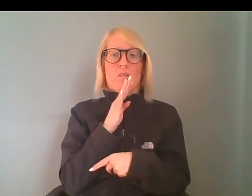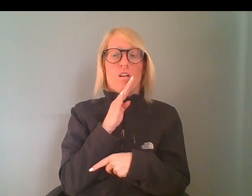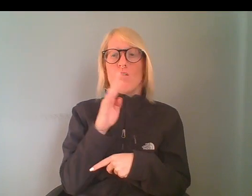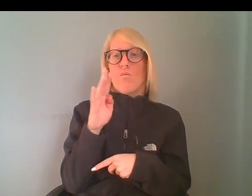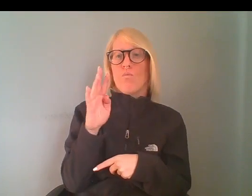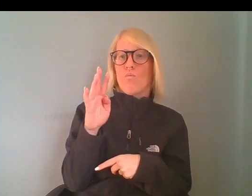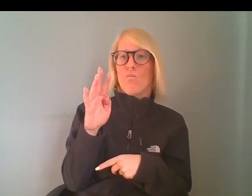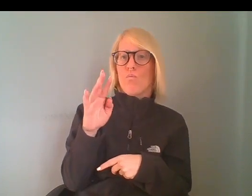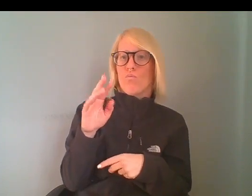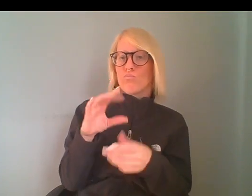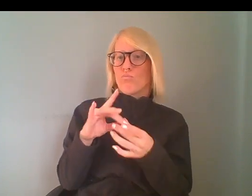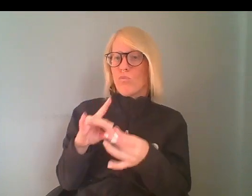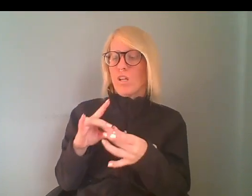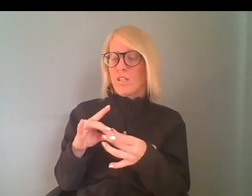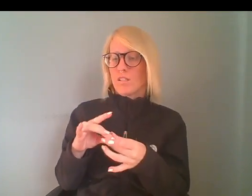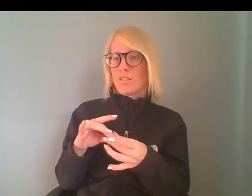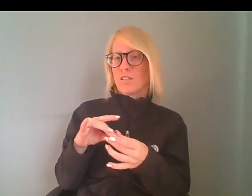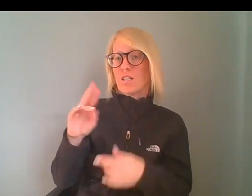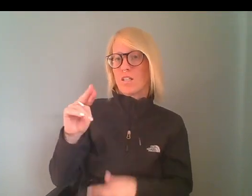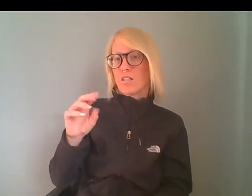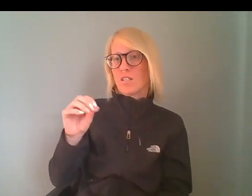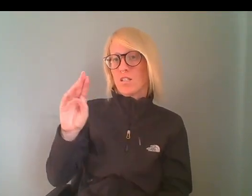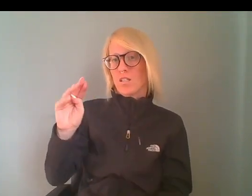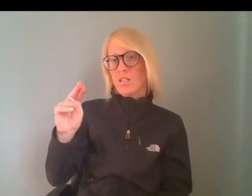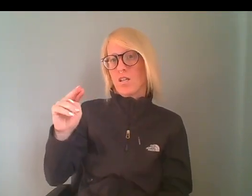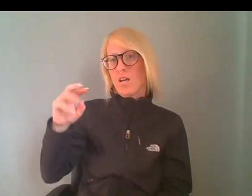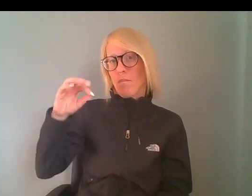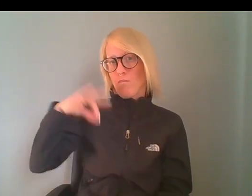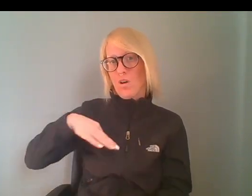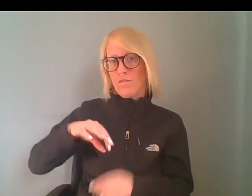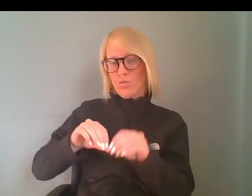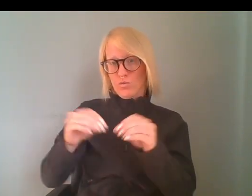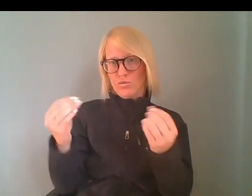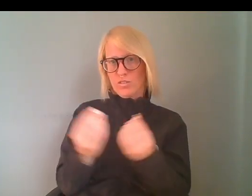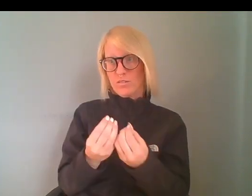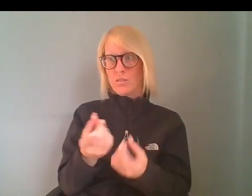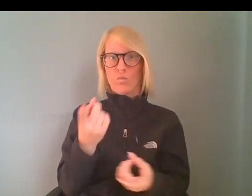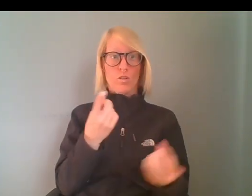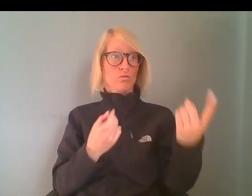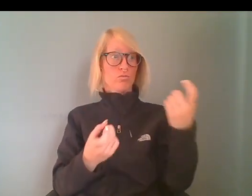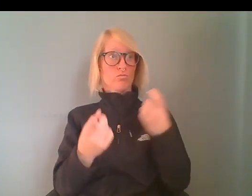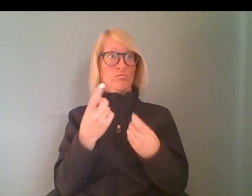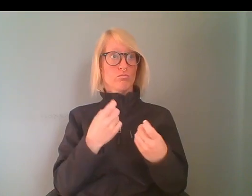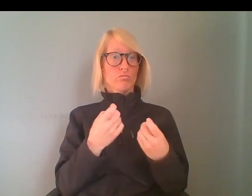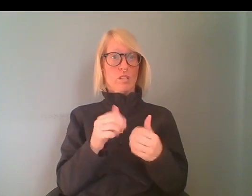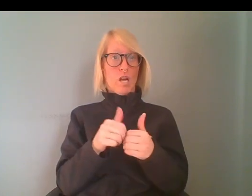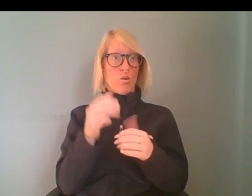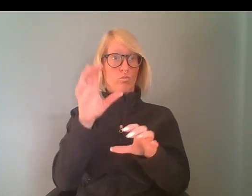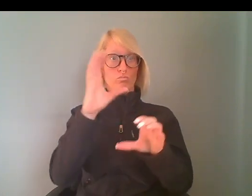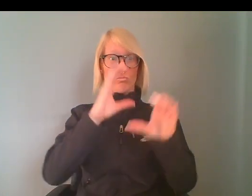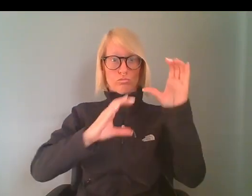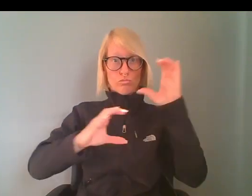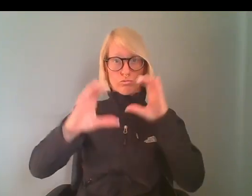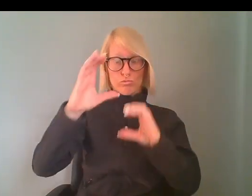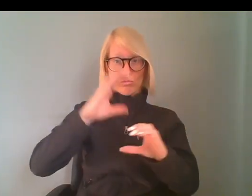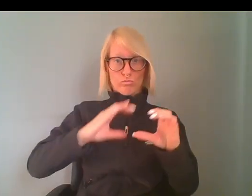questions about that, how you would do that search? And again, this is just for looking around. I don't want an account, I just want to look